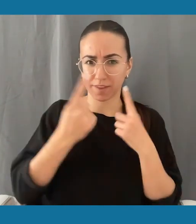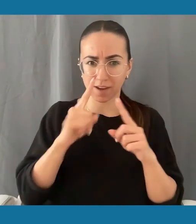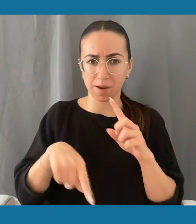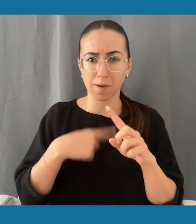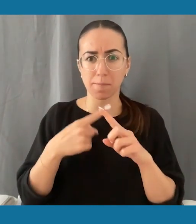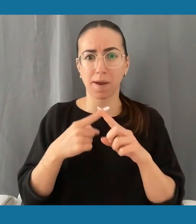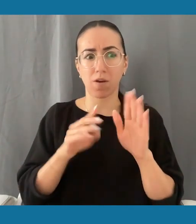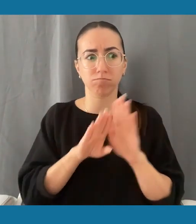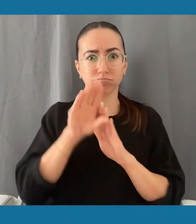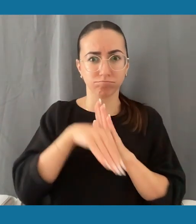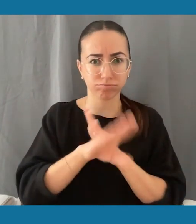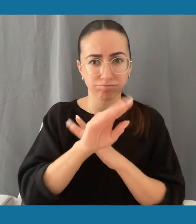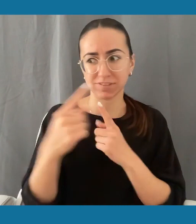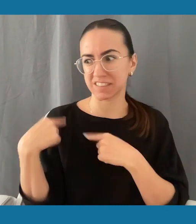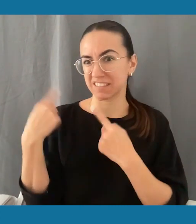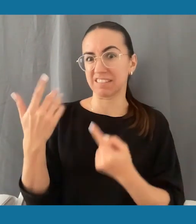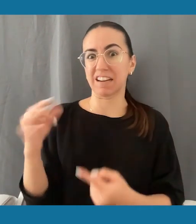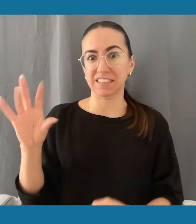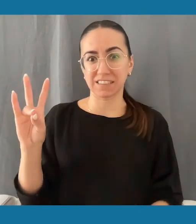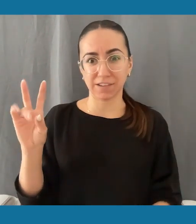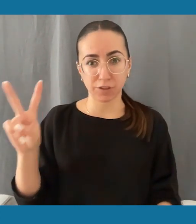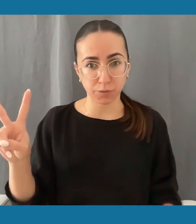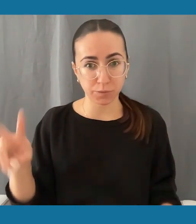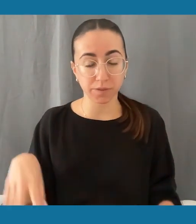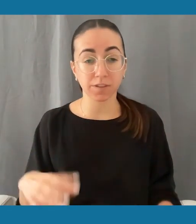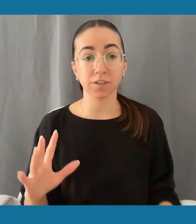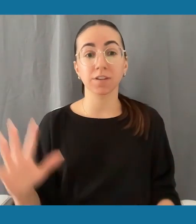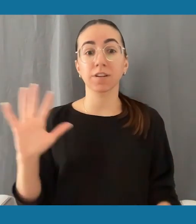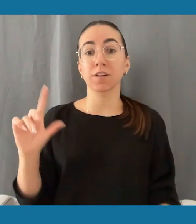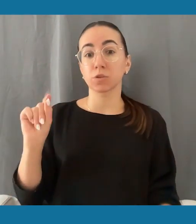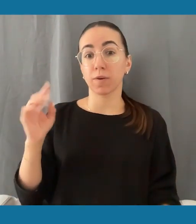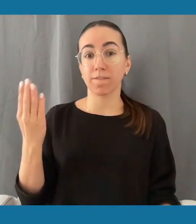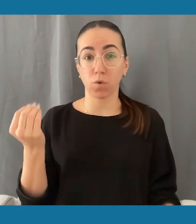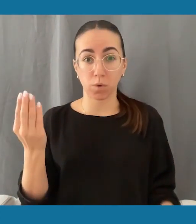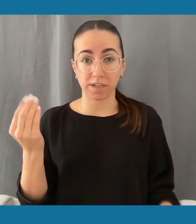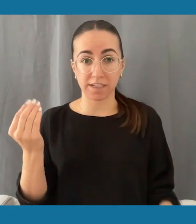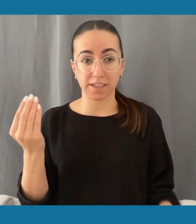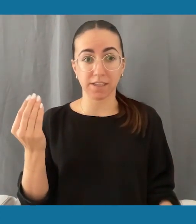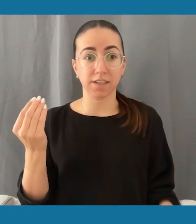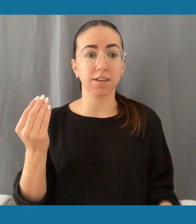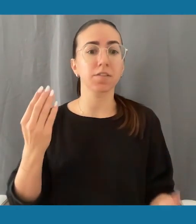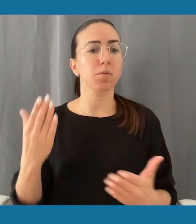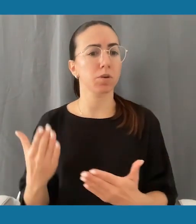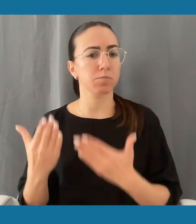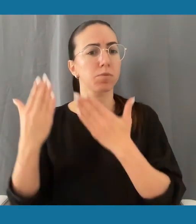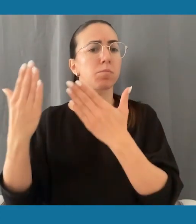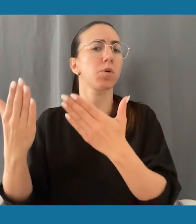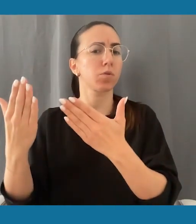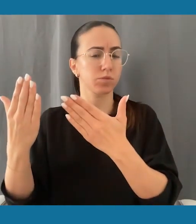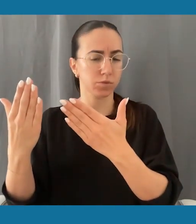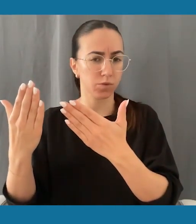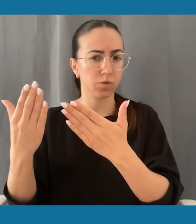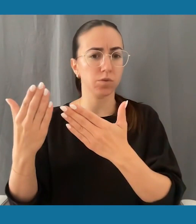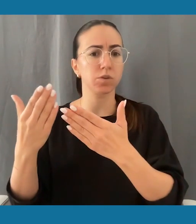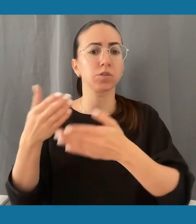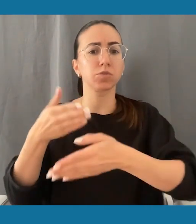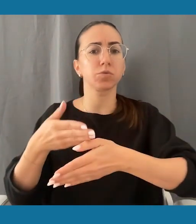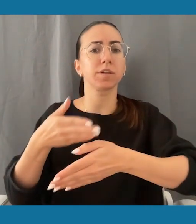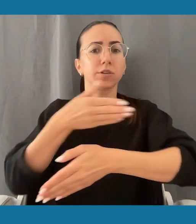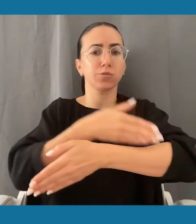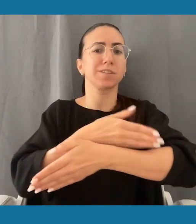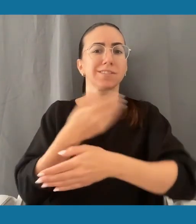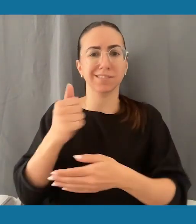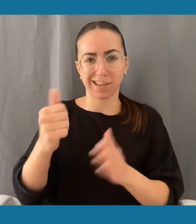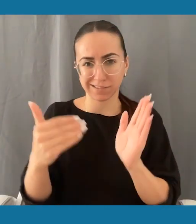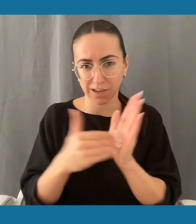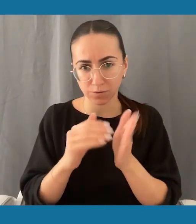since 1972. Back in 2014, there was a proposal to increase the resource allowance to $10,000